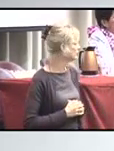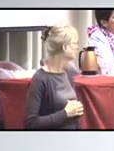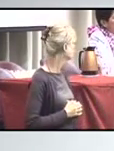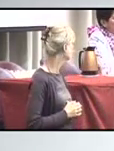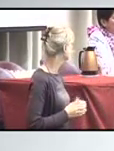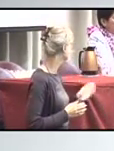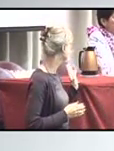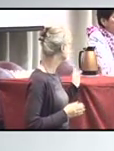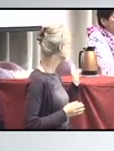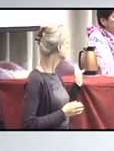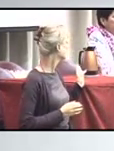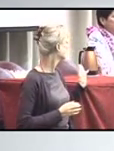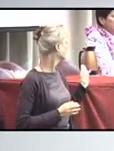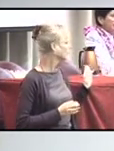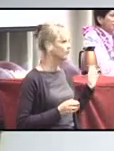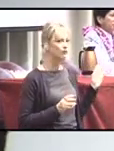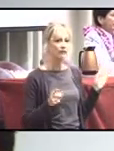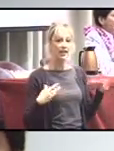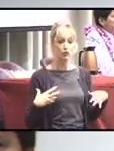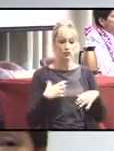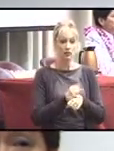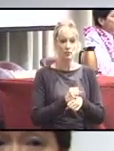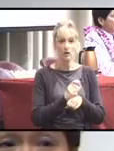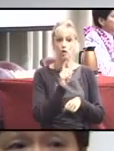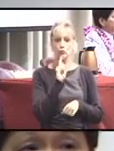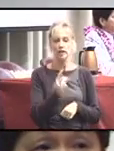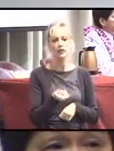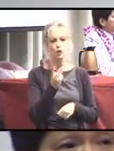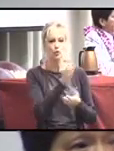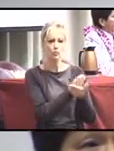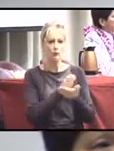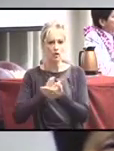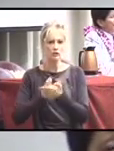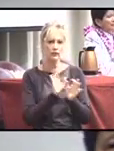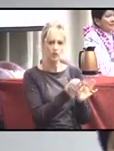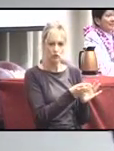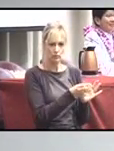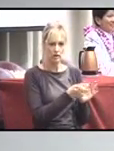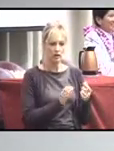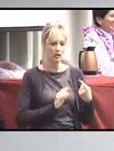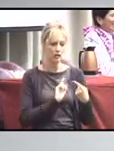And just, you know, so to sort of summarize, there really are two parts of interpreting, and one is the skill,